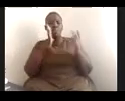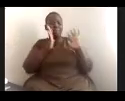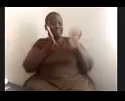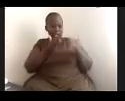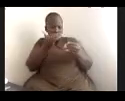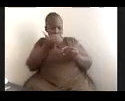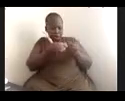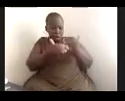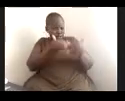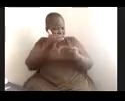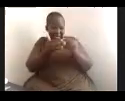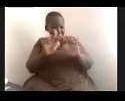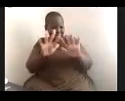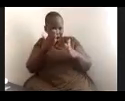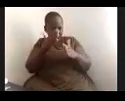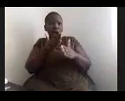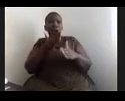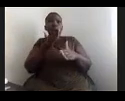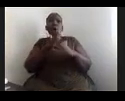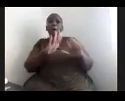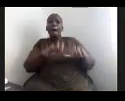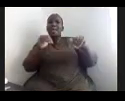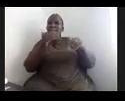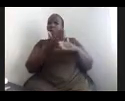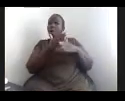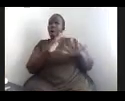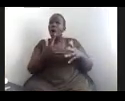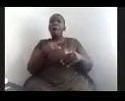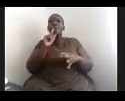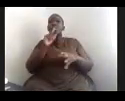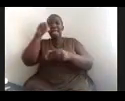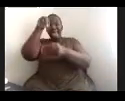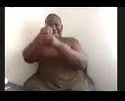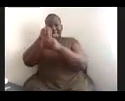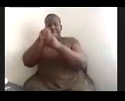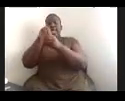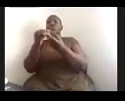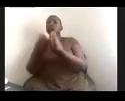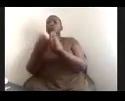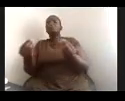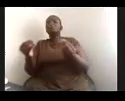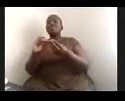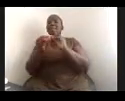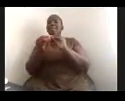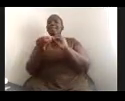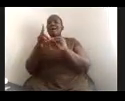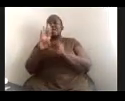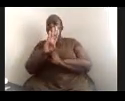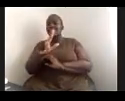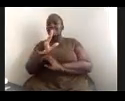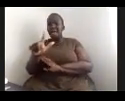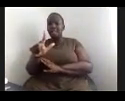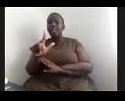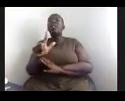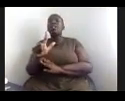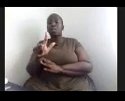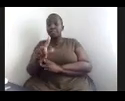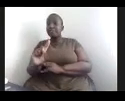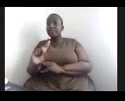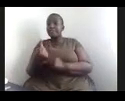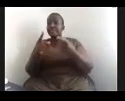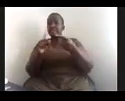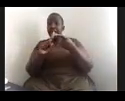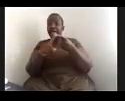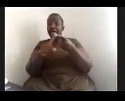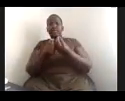and how Parliament works, but also about what's in the Children's Amendment Bill. So the first thing